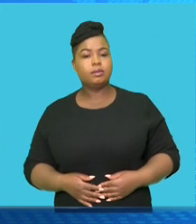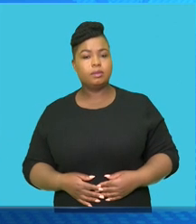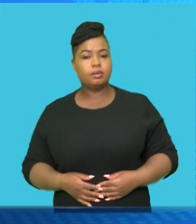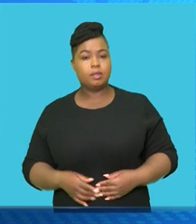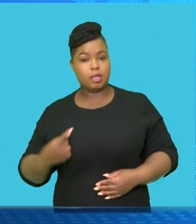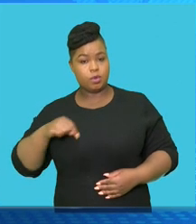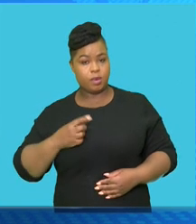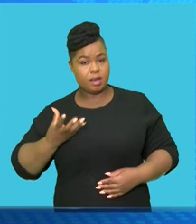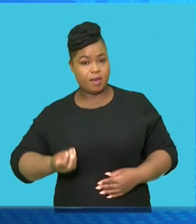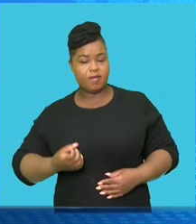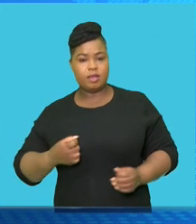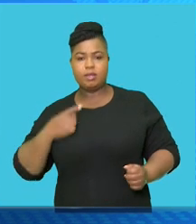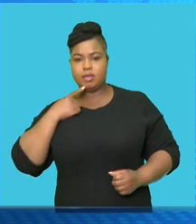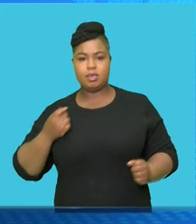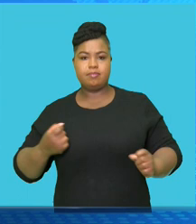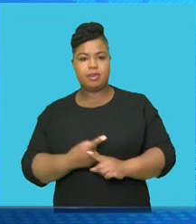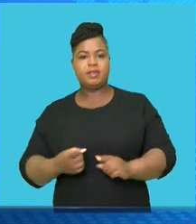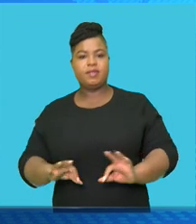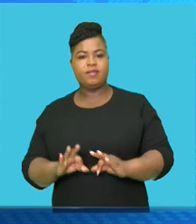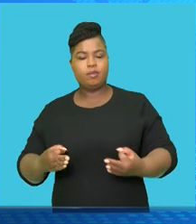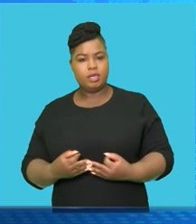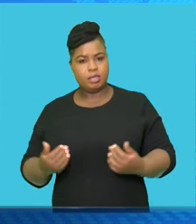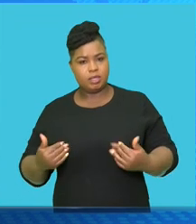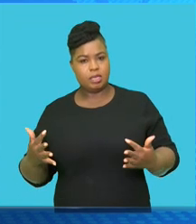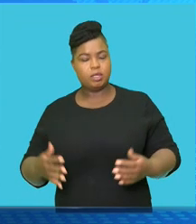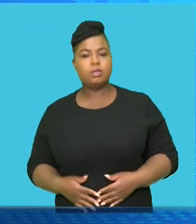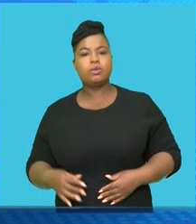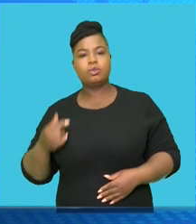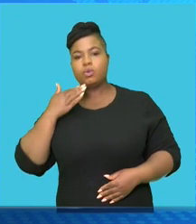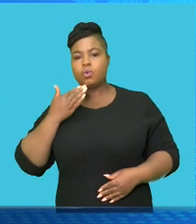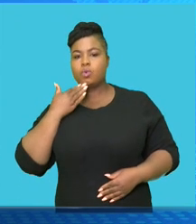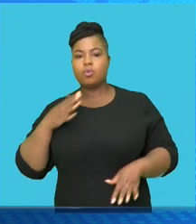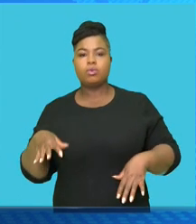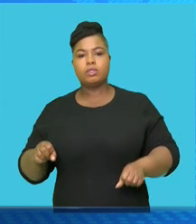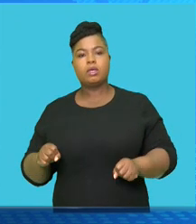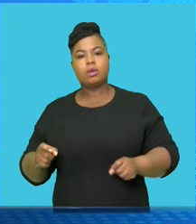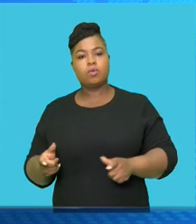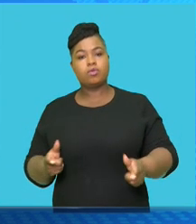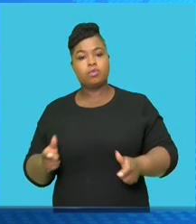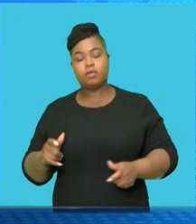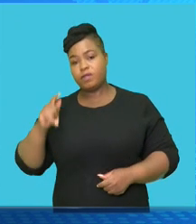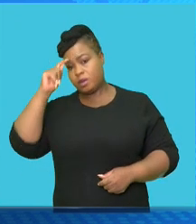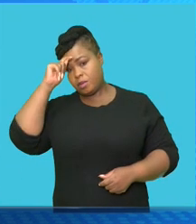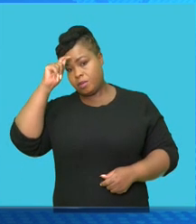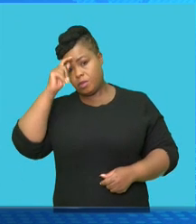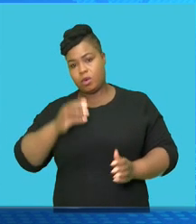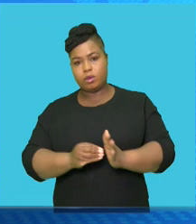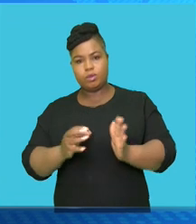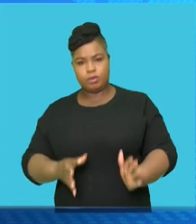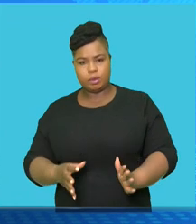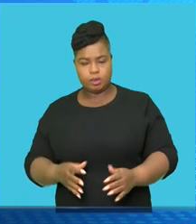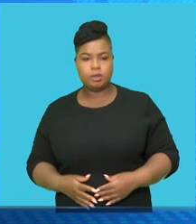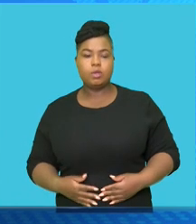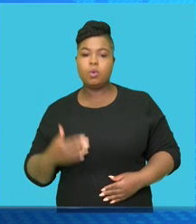the conflict between the two families over the custody of the boy learners which are